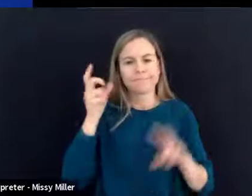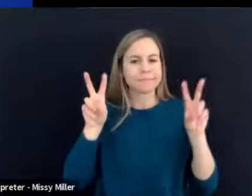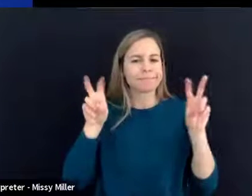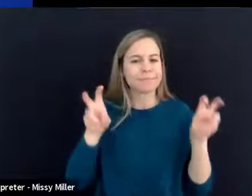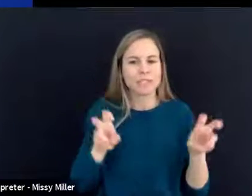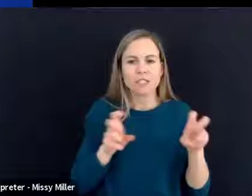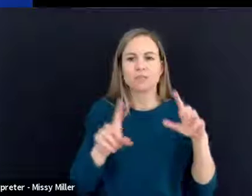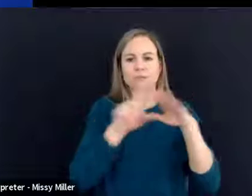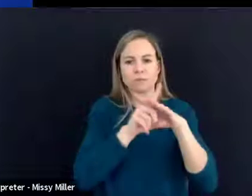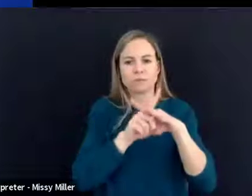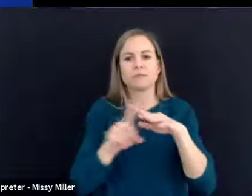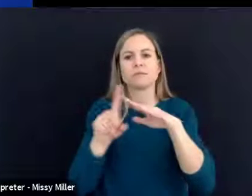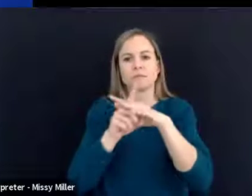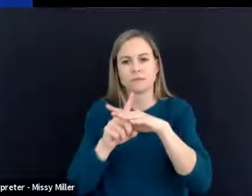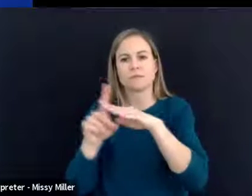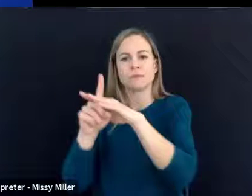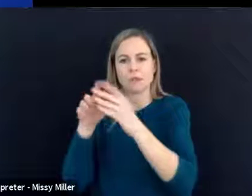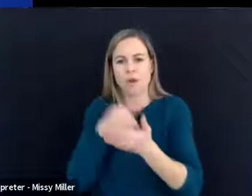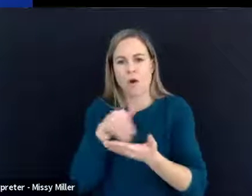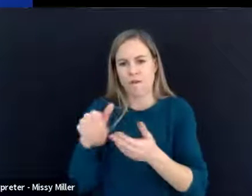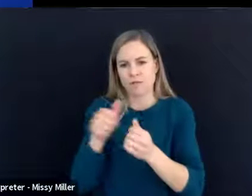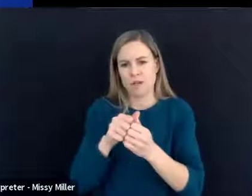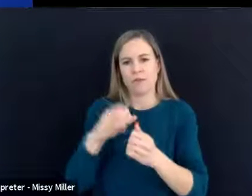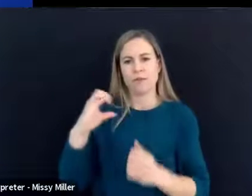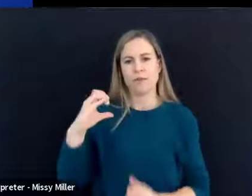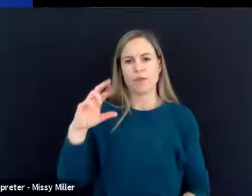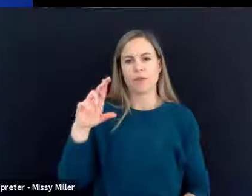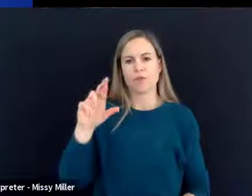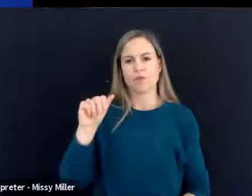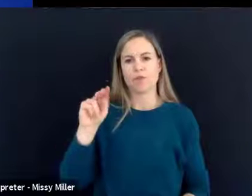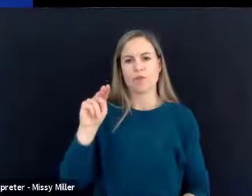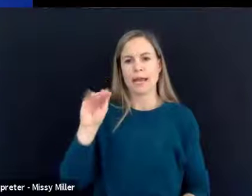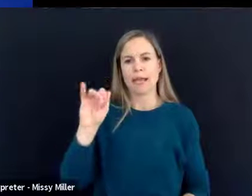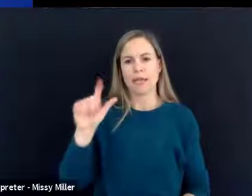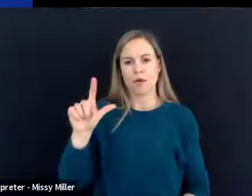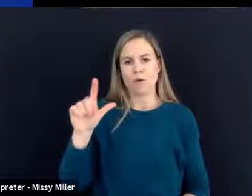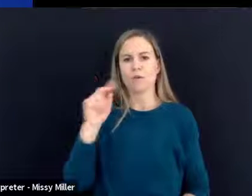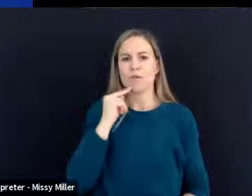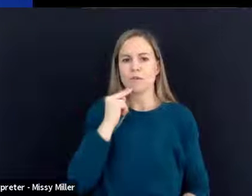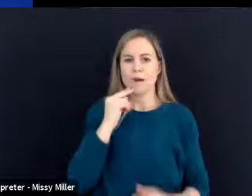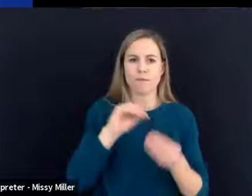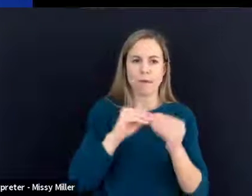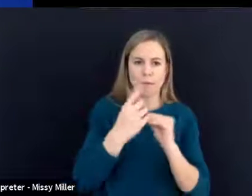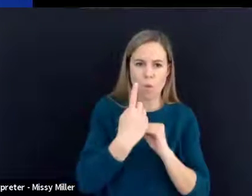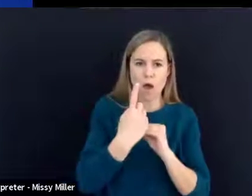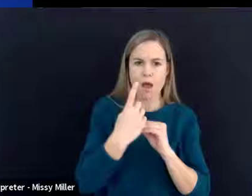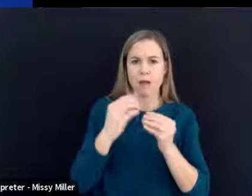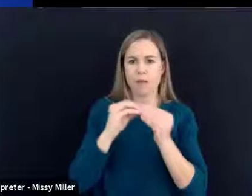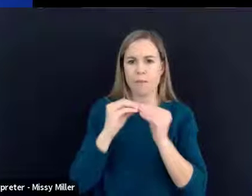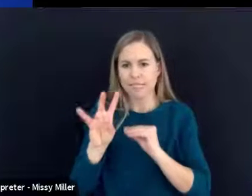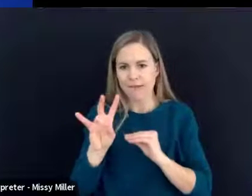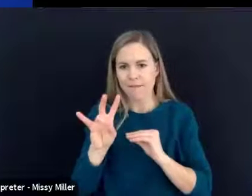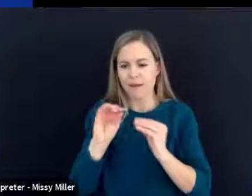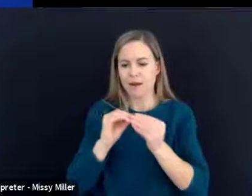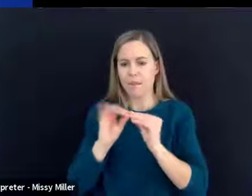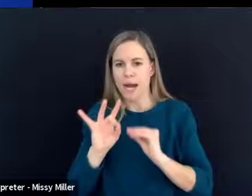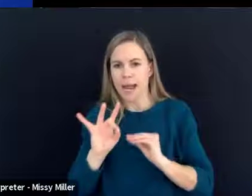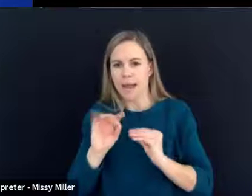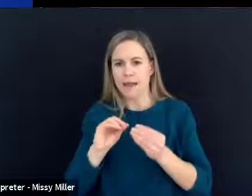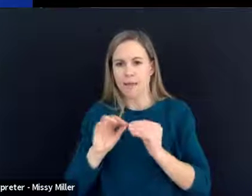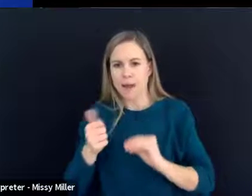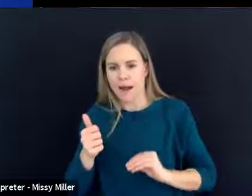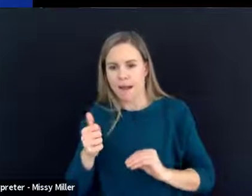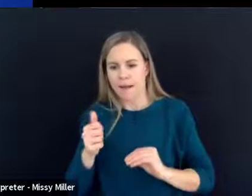issues with cranial nerve 1, cranial nerve 7, cranial nerve 8, cranial nerve 9, cranial nerve